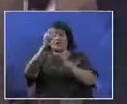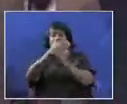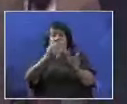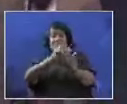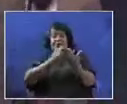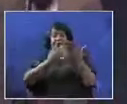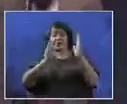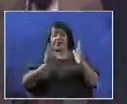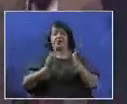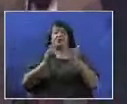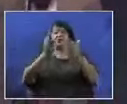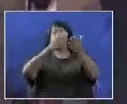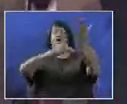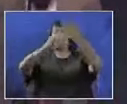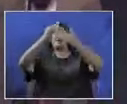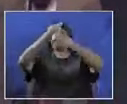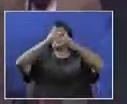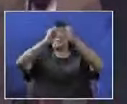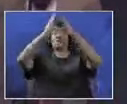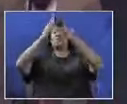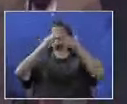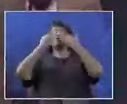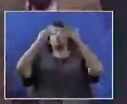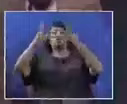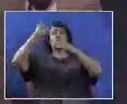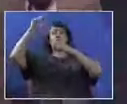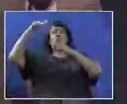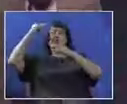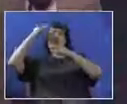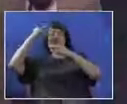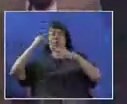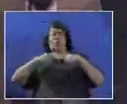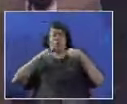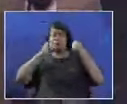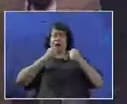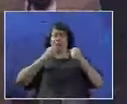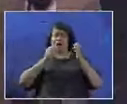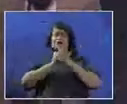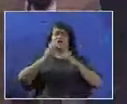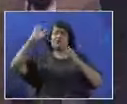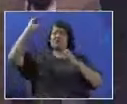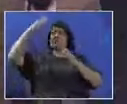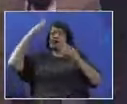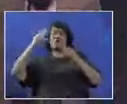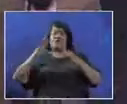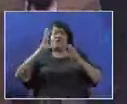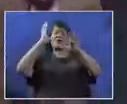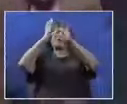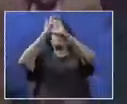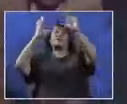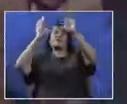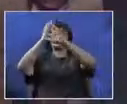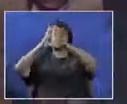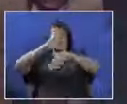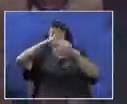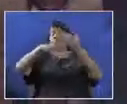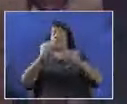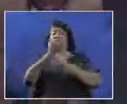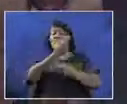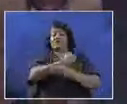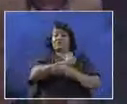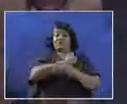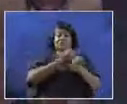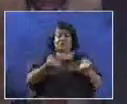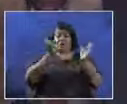Our Heavenly Father, we thank you for your grace, which is so powerful. Your grace, which magnifies each and every one of